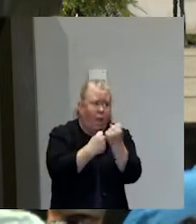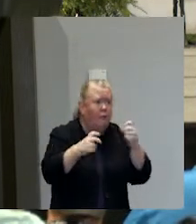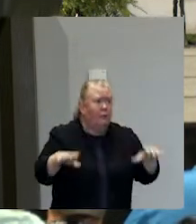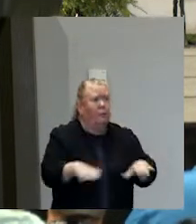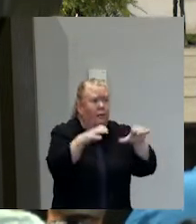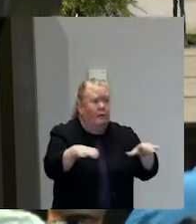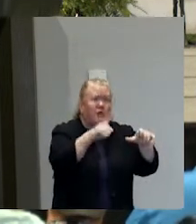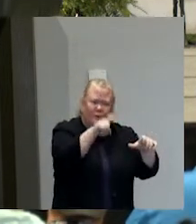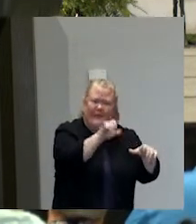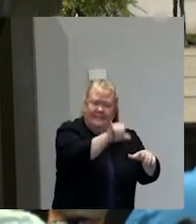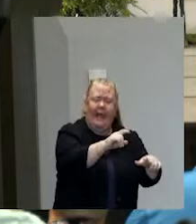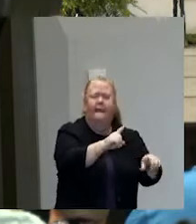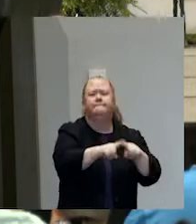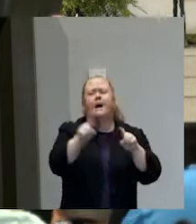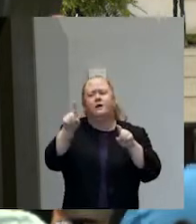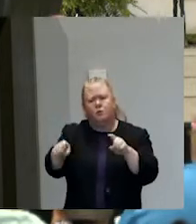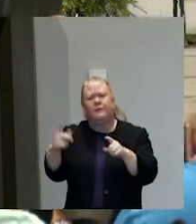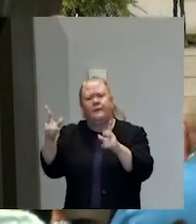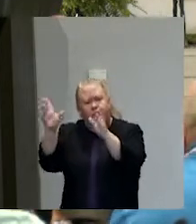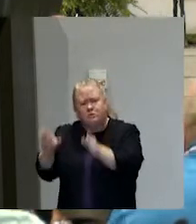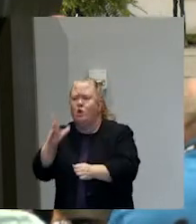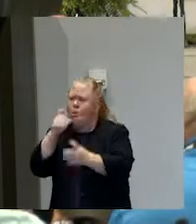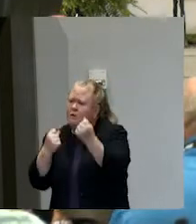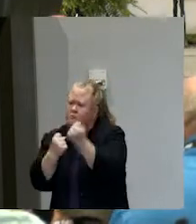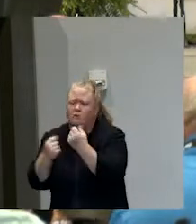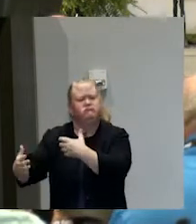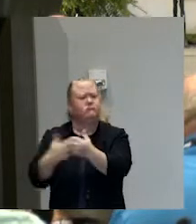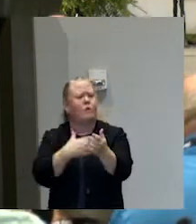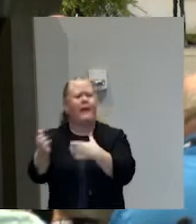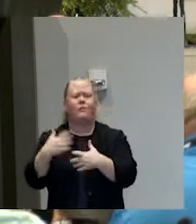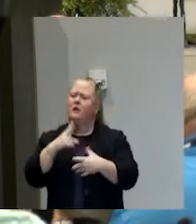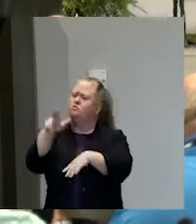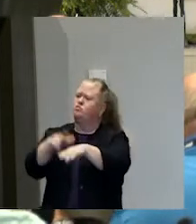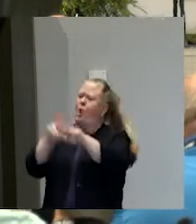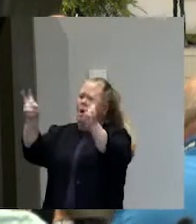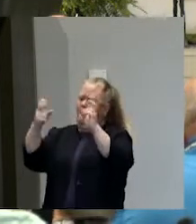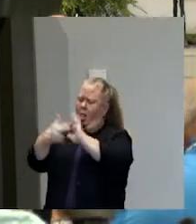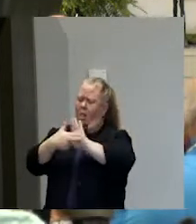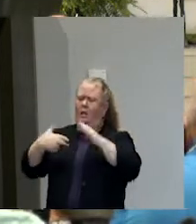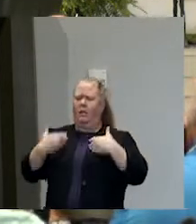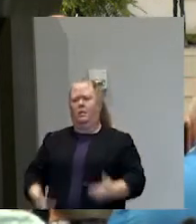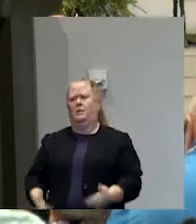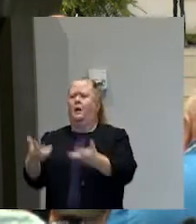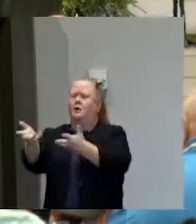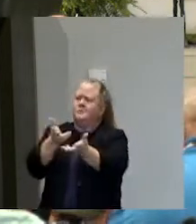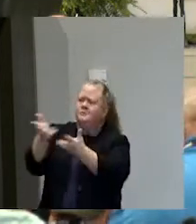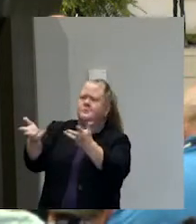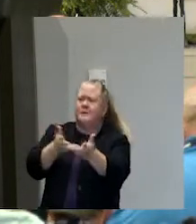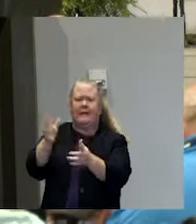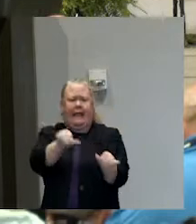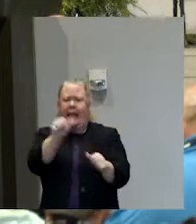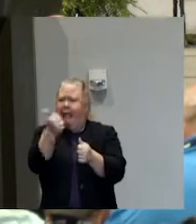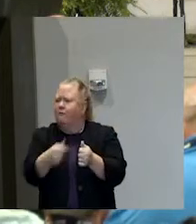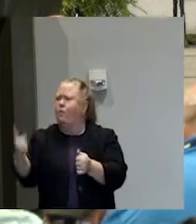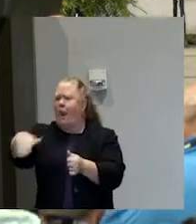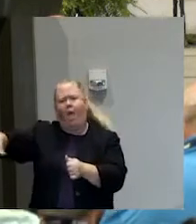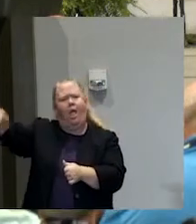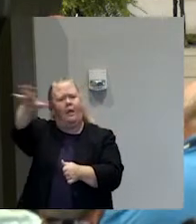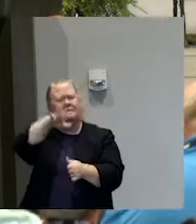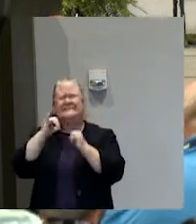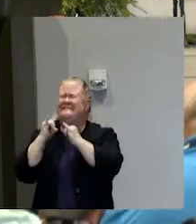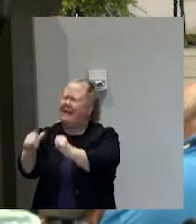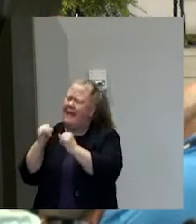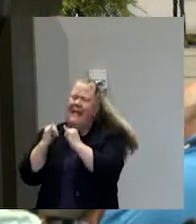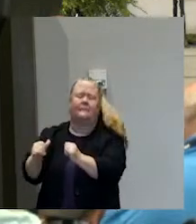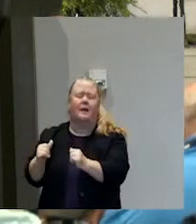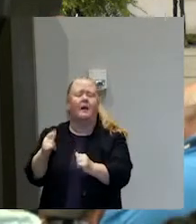we are not gonna treat you any differently. My mom's gonna be so mad that you're applauding my dad and not her. But no, but I think it's a